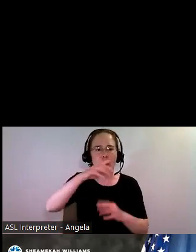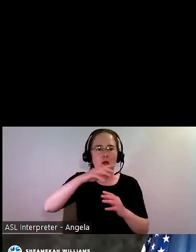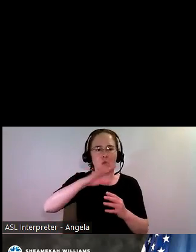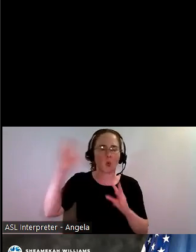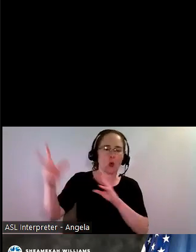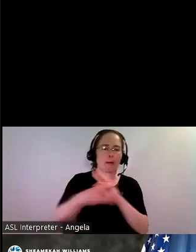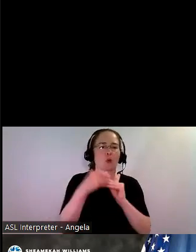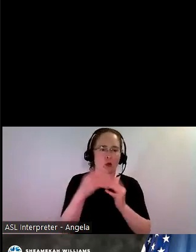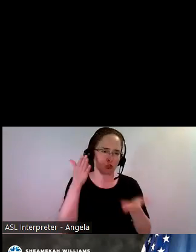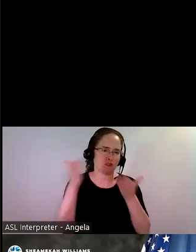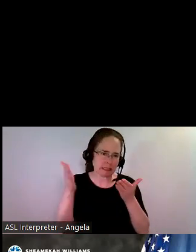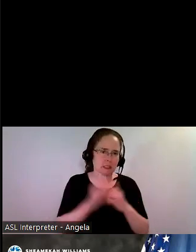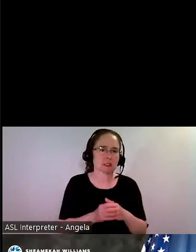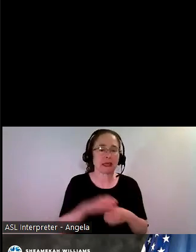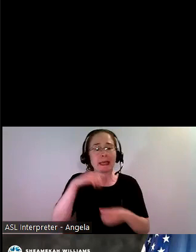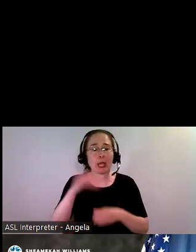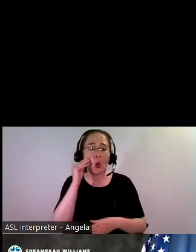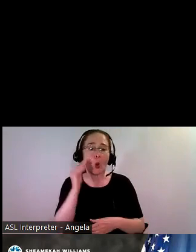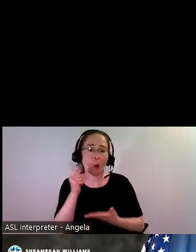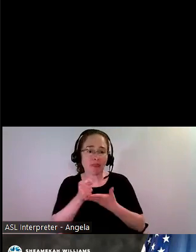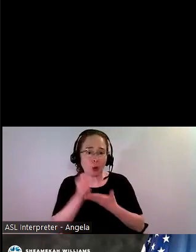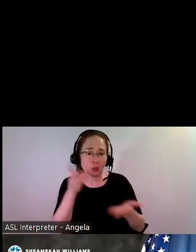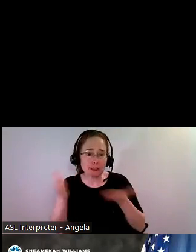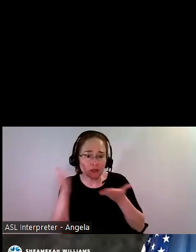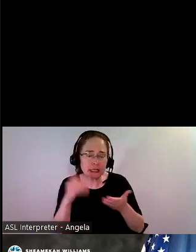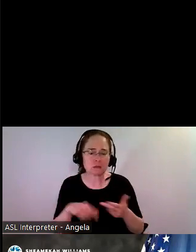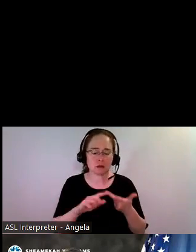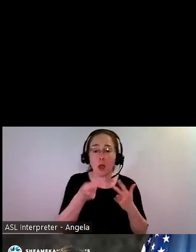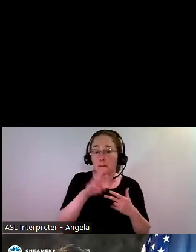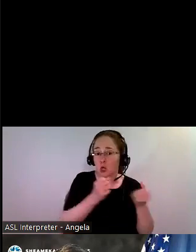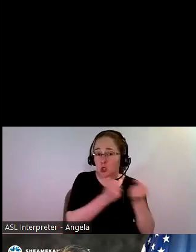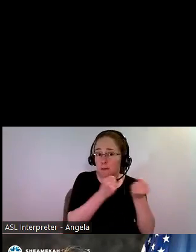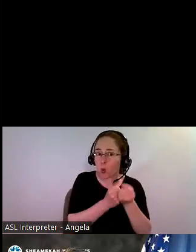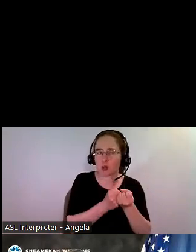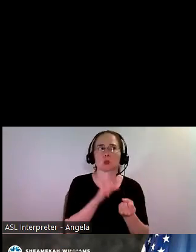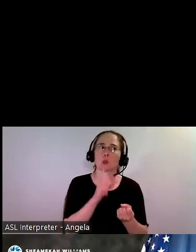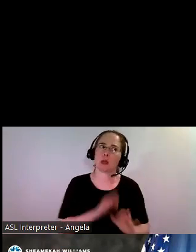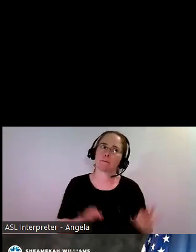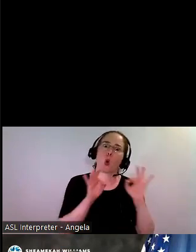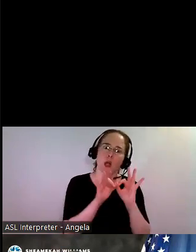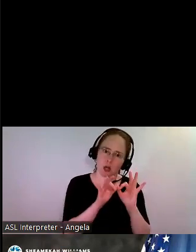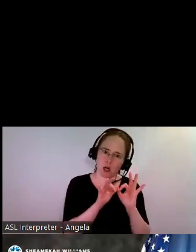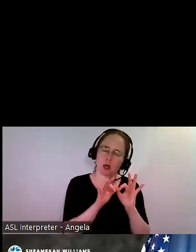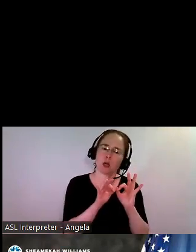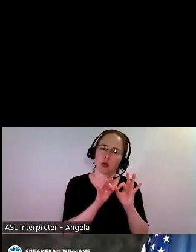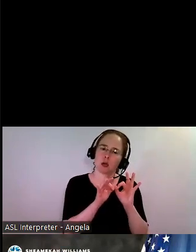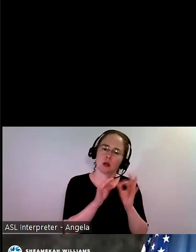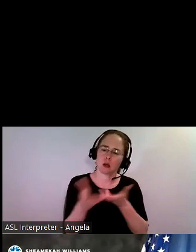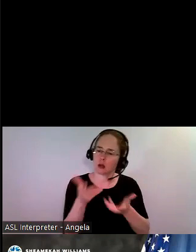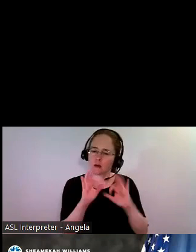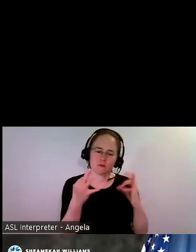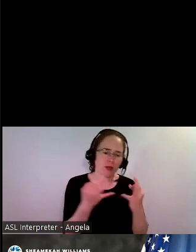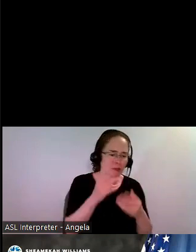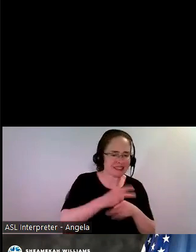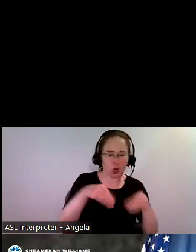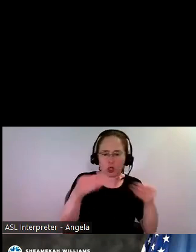receive. In addition to in-home therapeutic services, therapy services, peer supports are really important when you're working with families and caregivers. I mean,